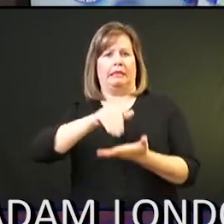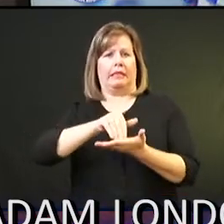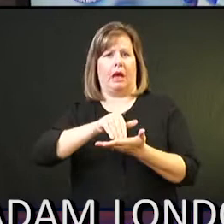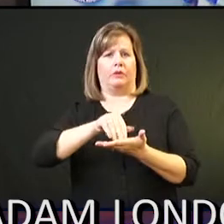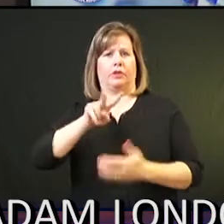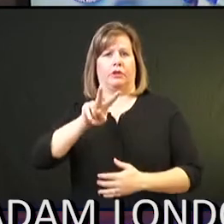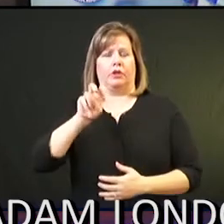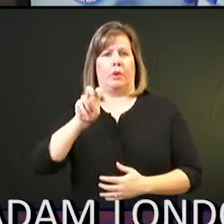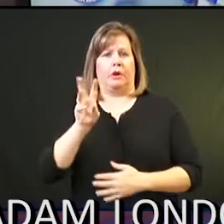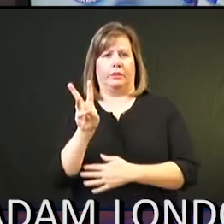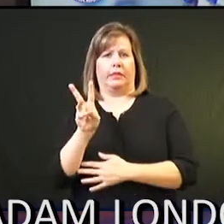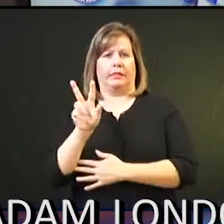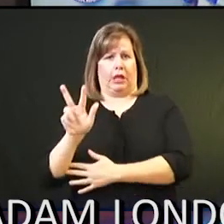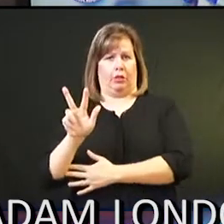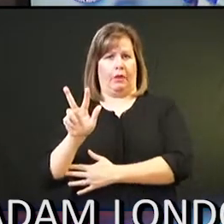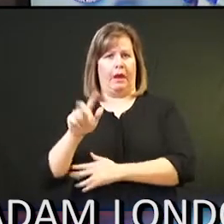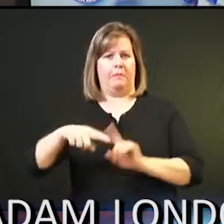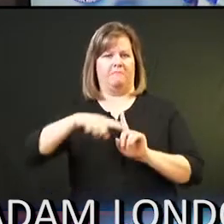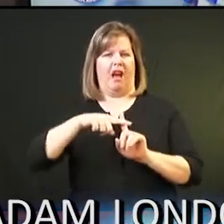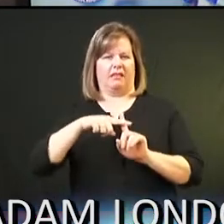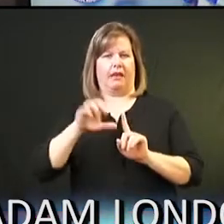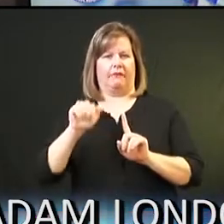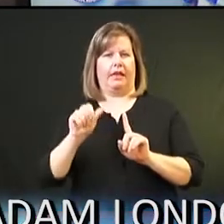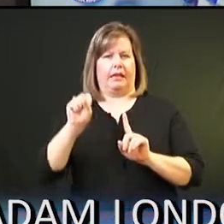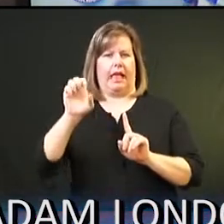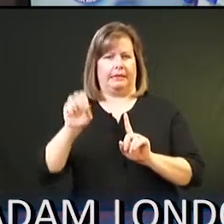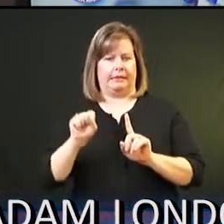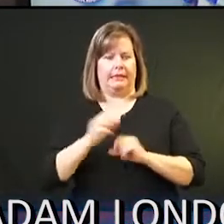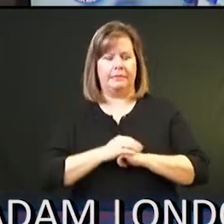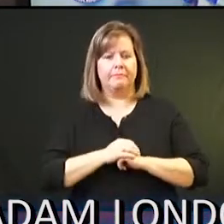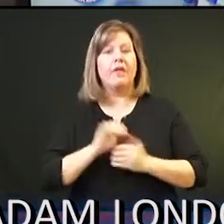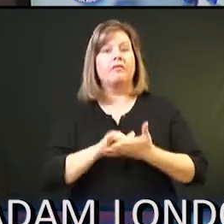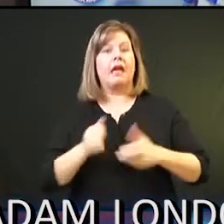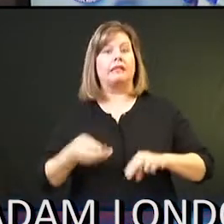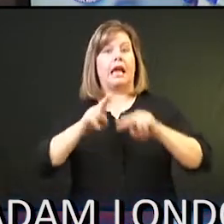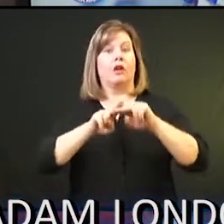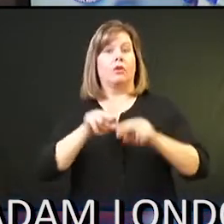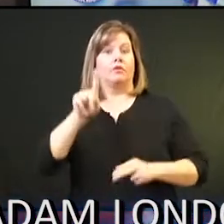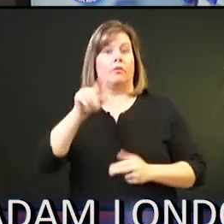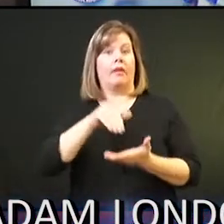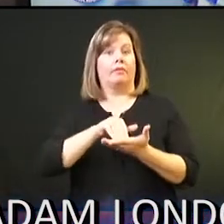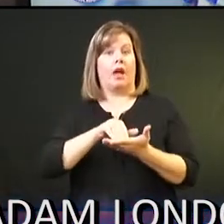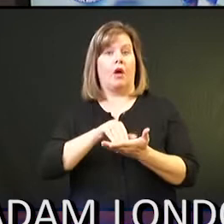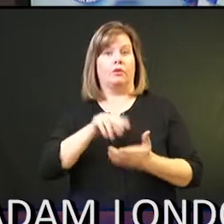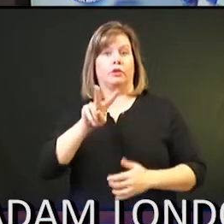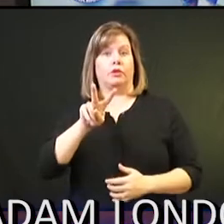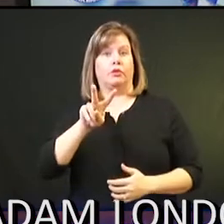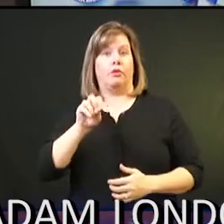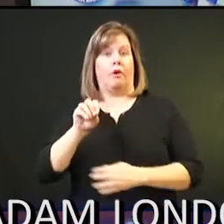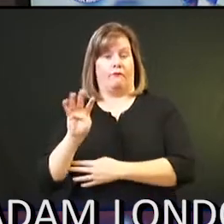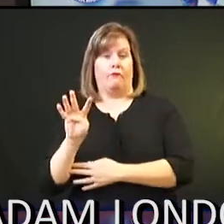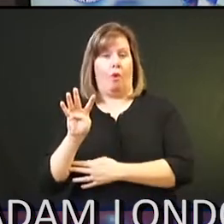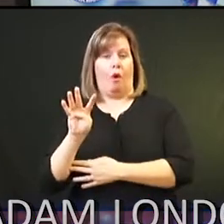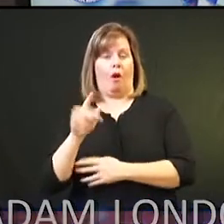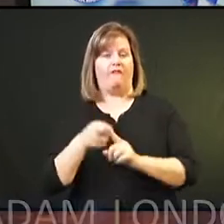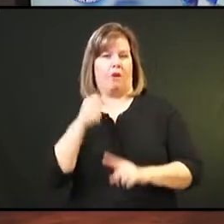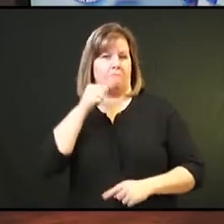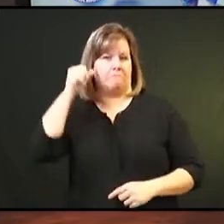29,263 positive cases of COVID-19, which is an increase of 1,204 over the previous